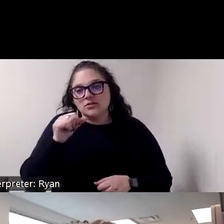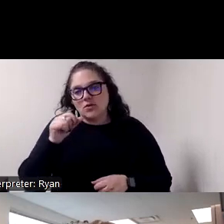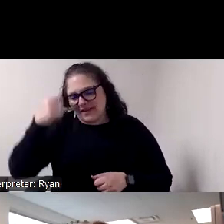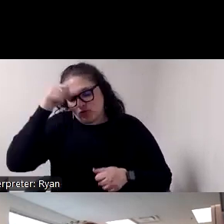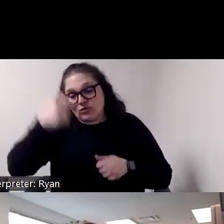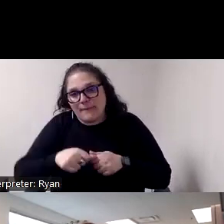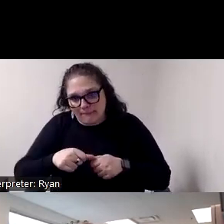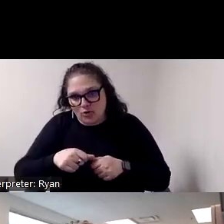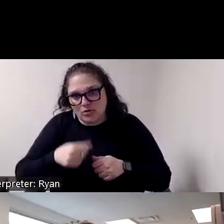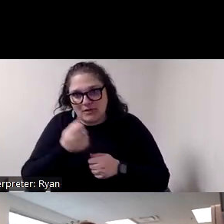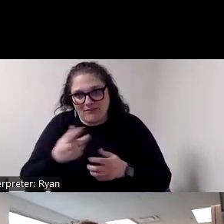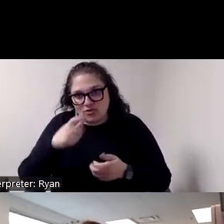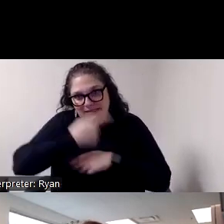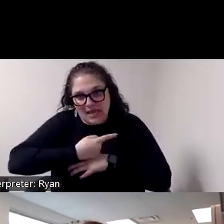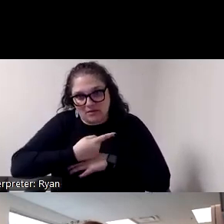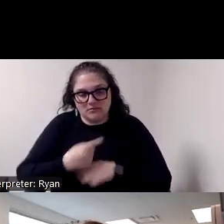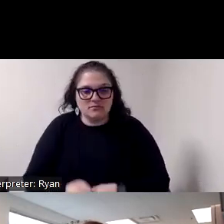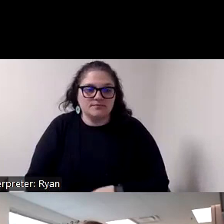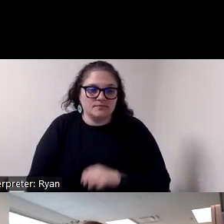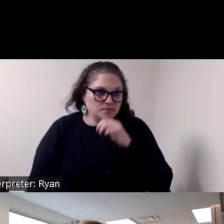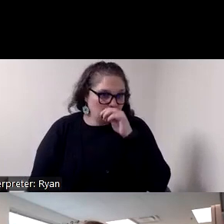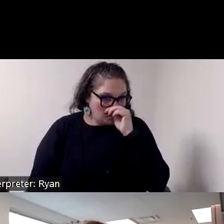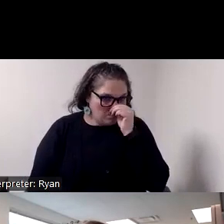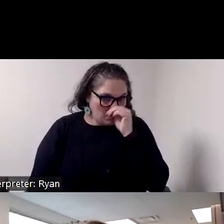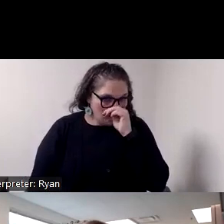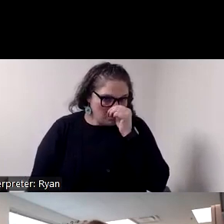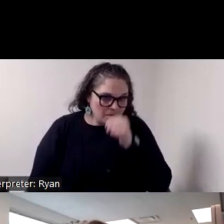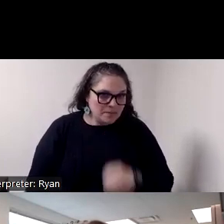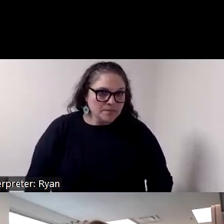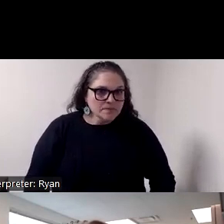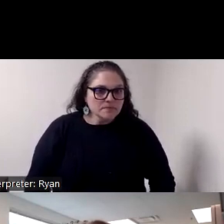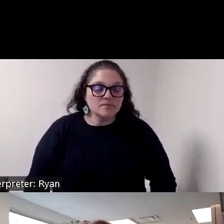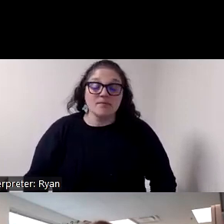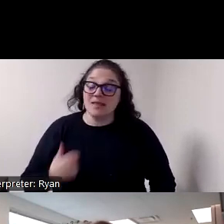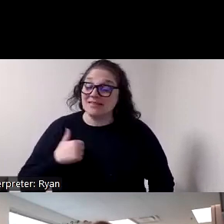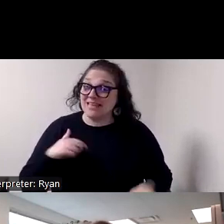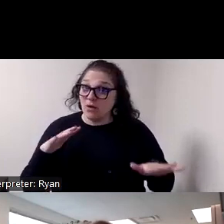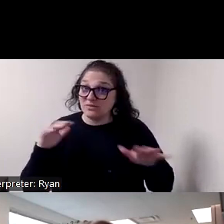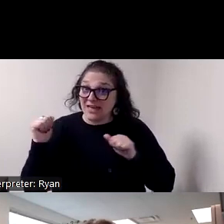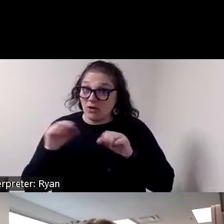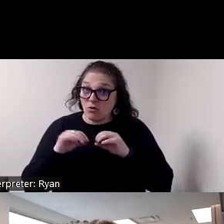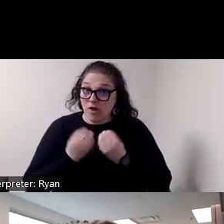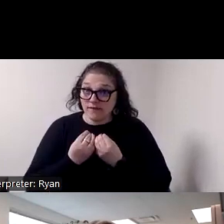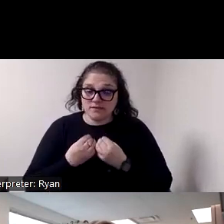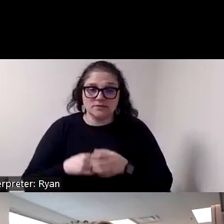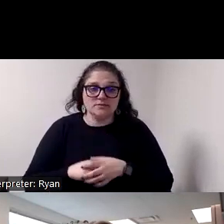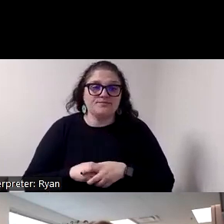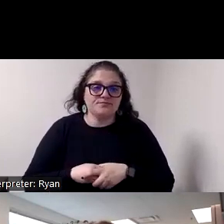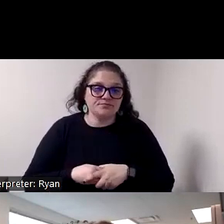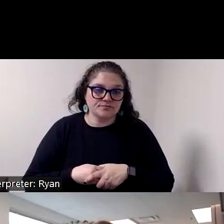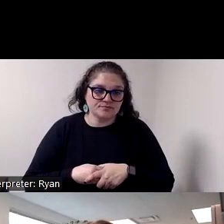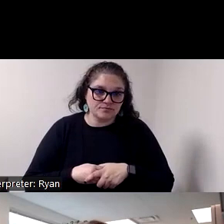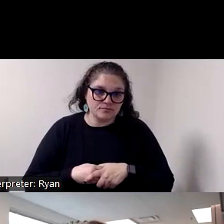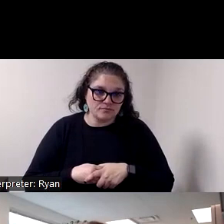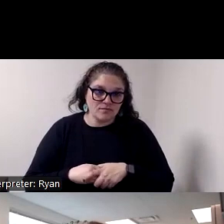remember everything. Now, say I took leave and I need to